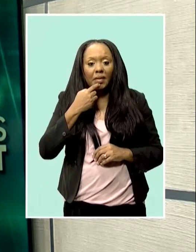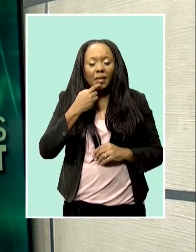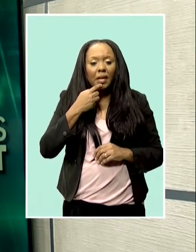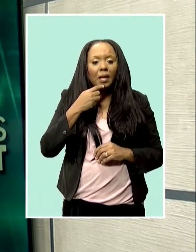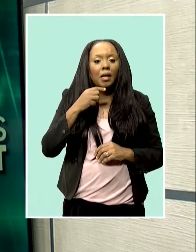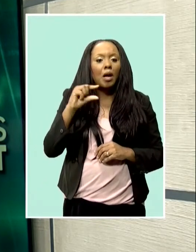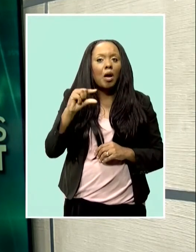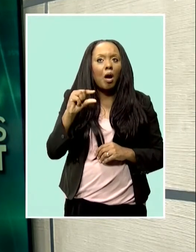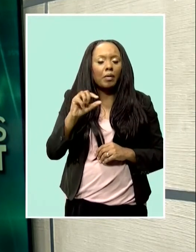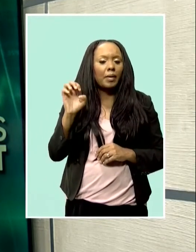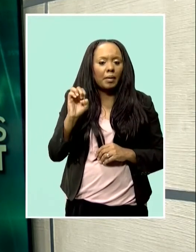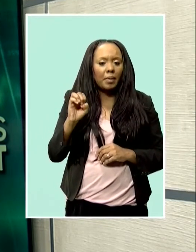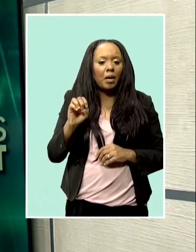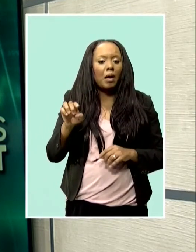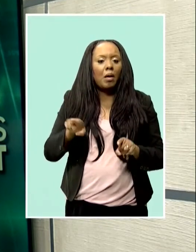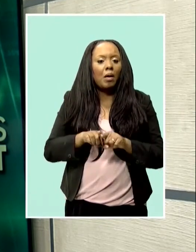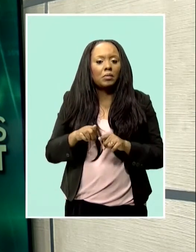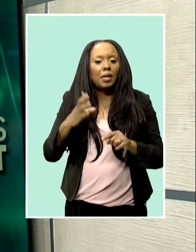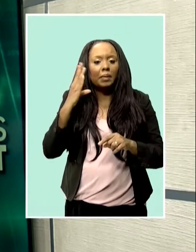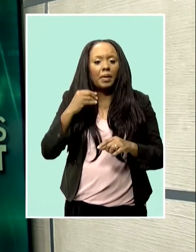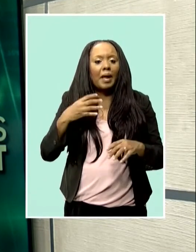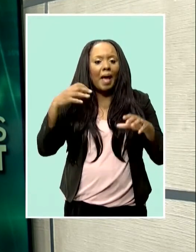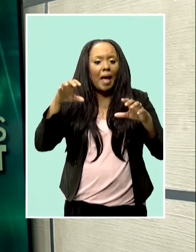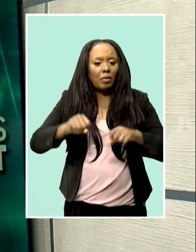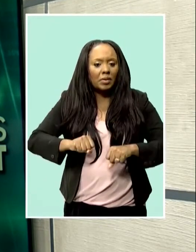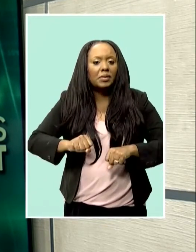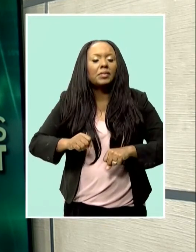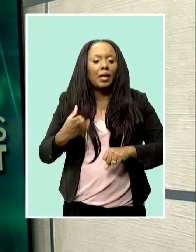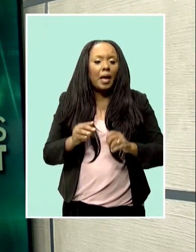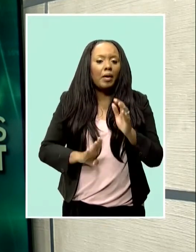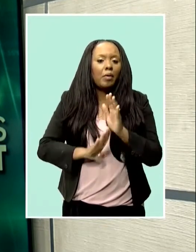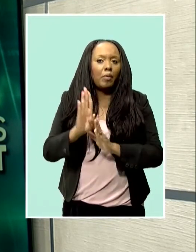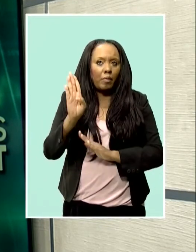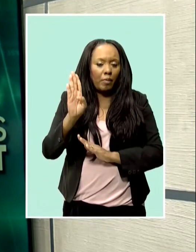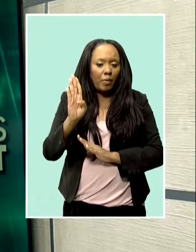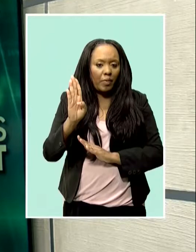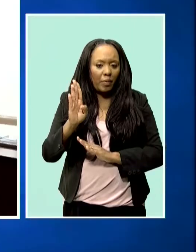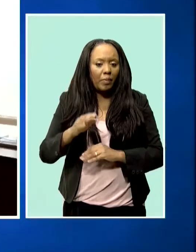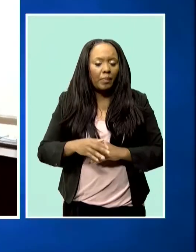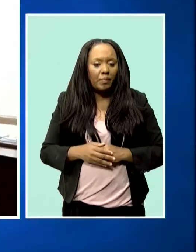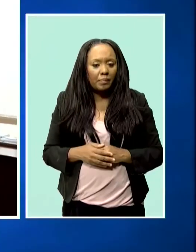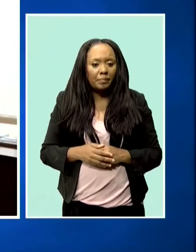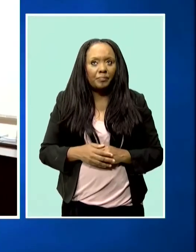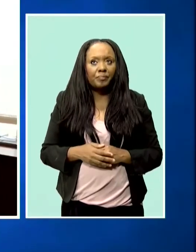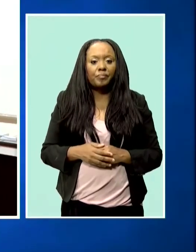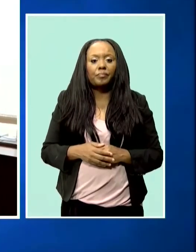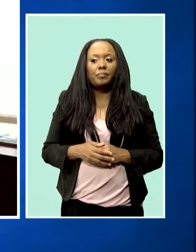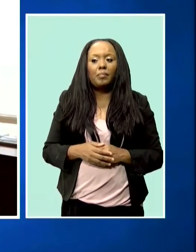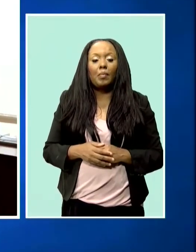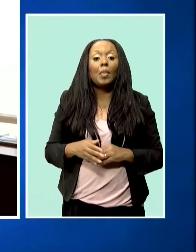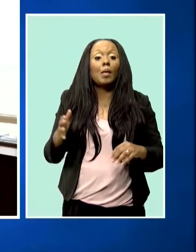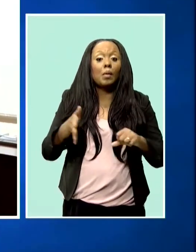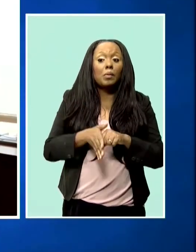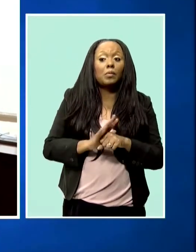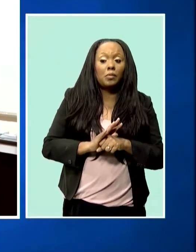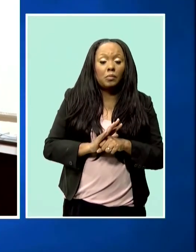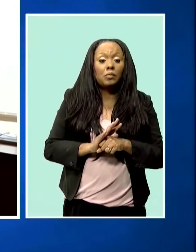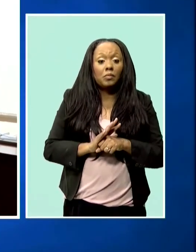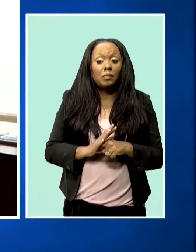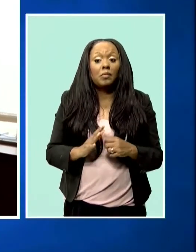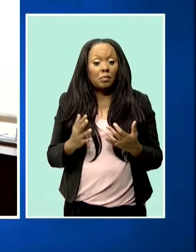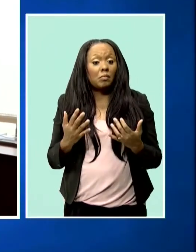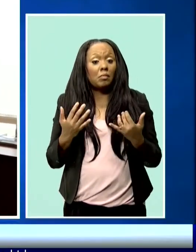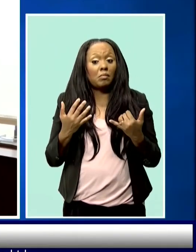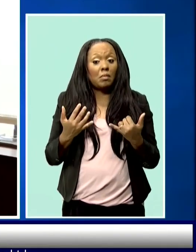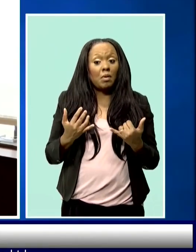Limited is going through an acquisition and growth phase. coming out of COVID, as I mentioned, there were lots and lots